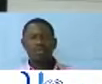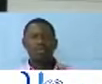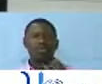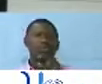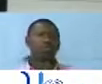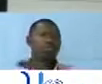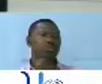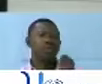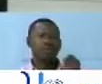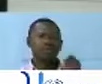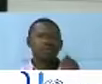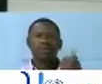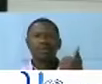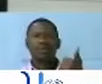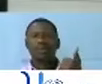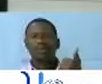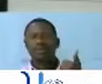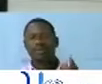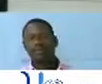ko niki August